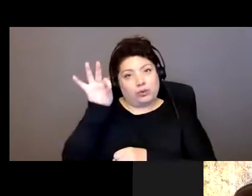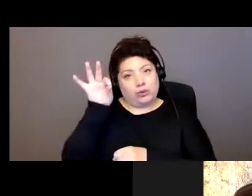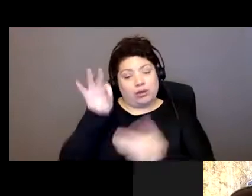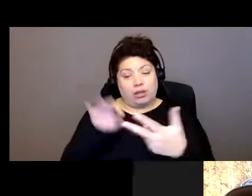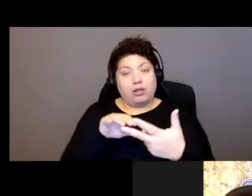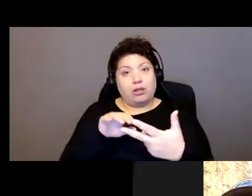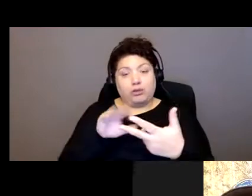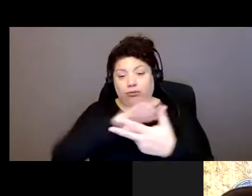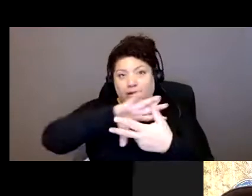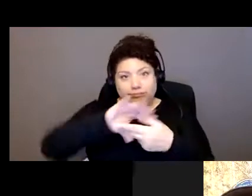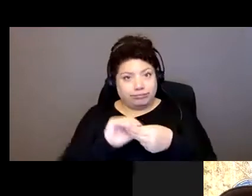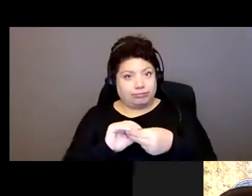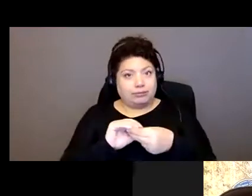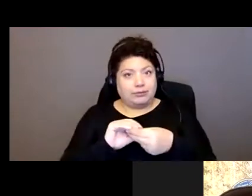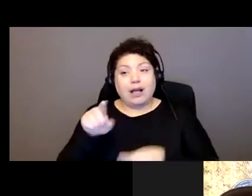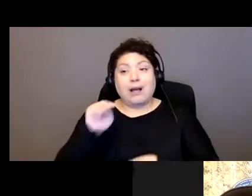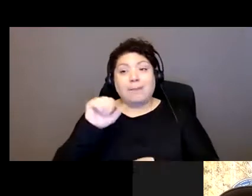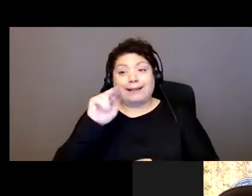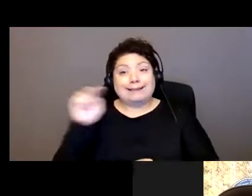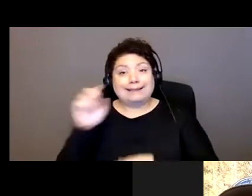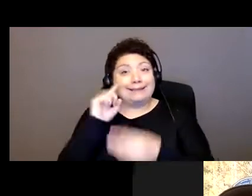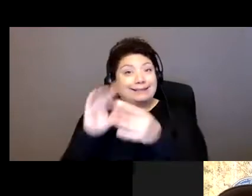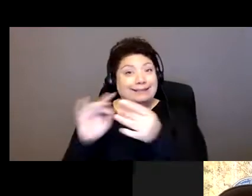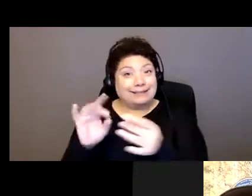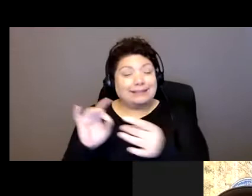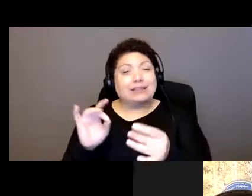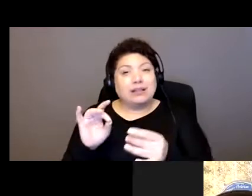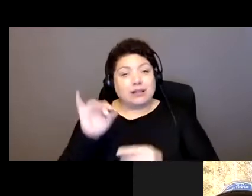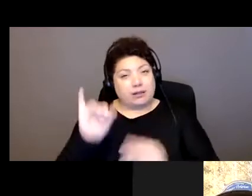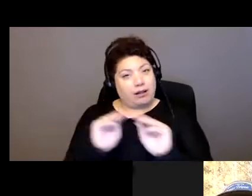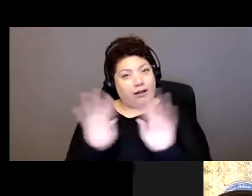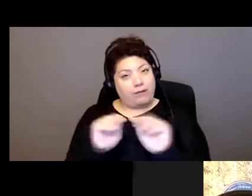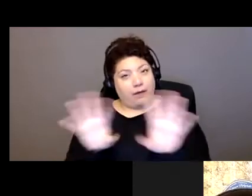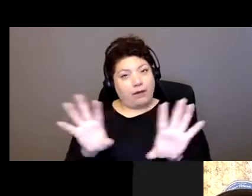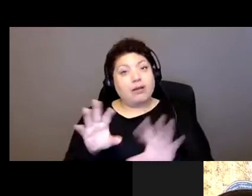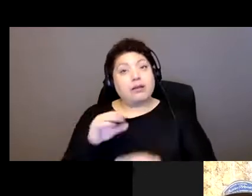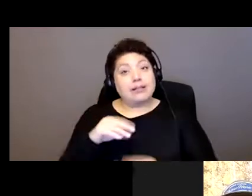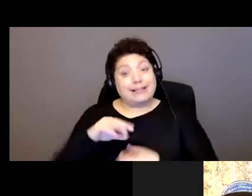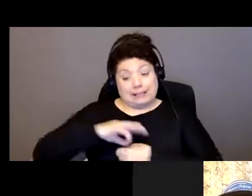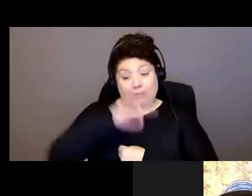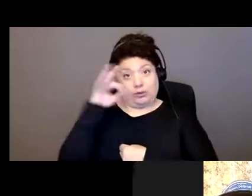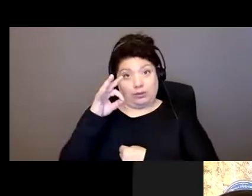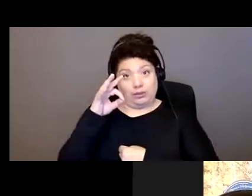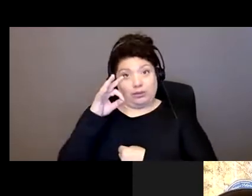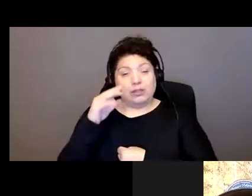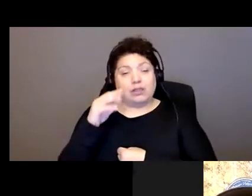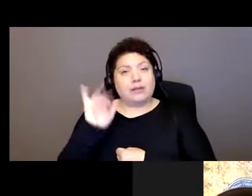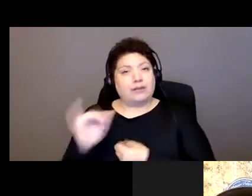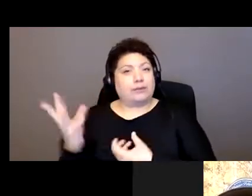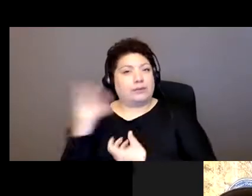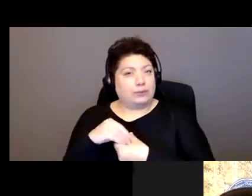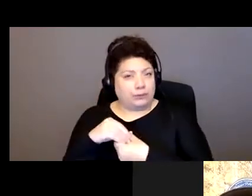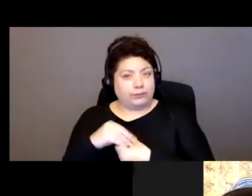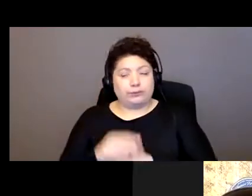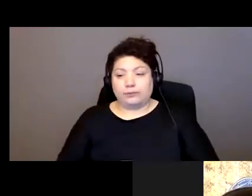encompassing all. So Minnie kind of touched on it, but I just wanted to clarify that's what I would say.